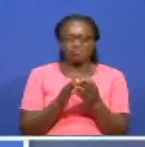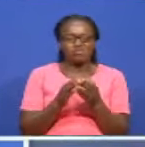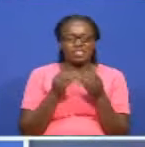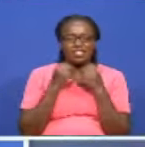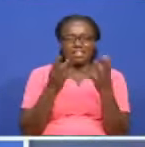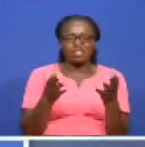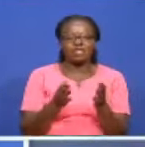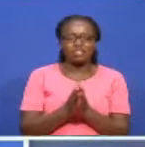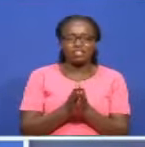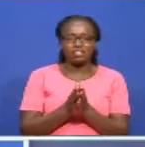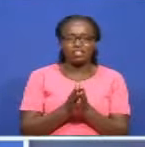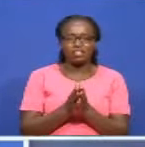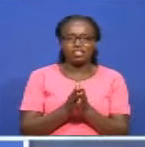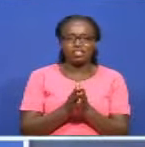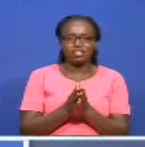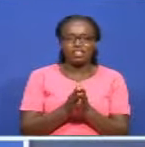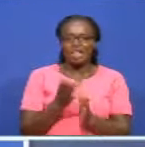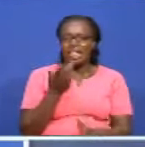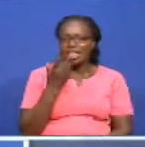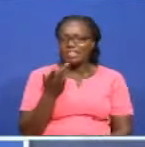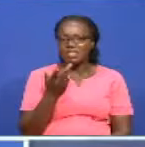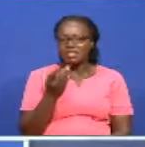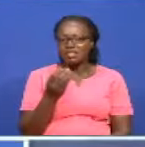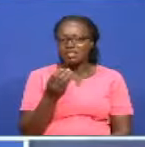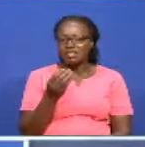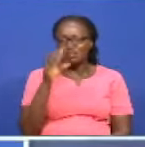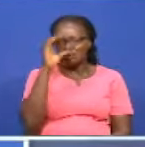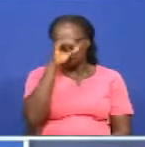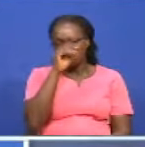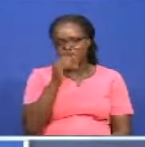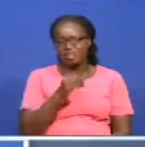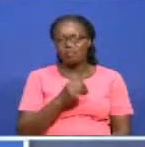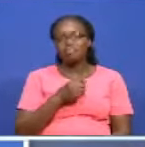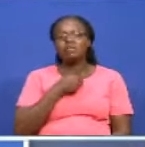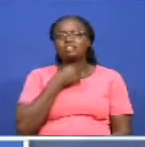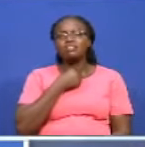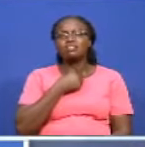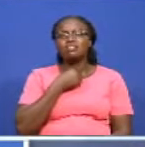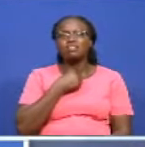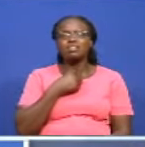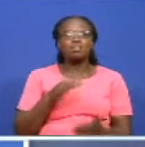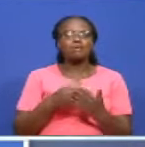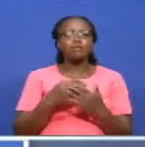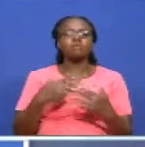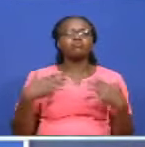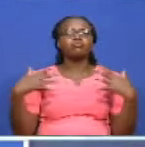testing. I didn't have the test. My throat, I had something blocking here.